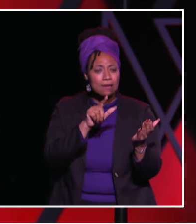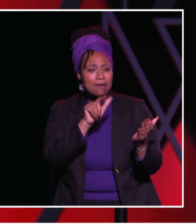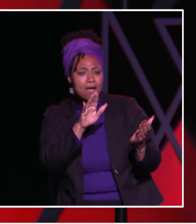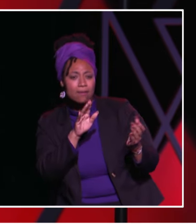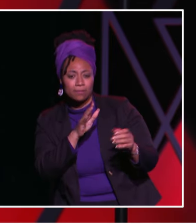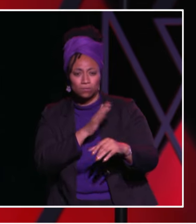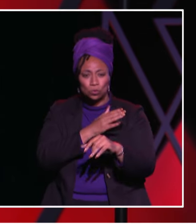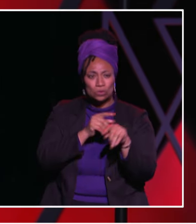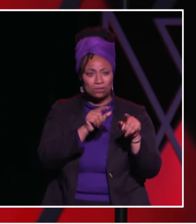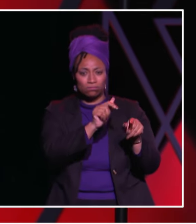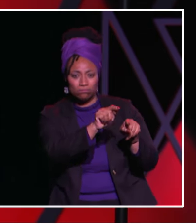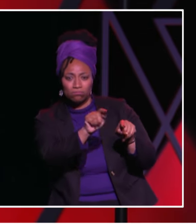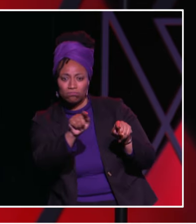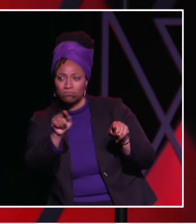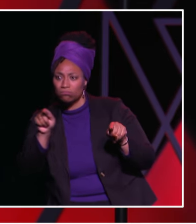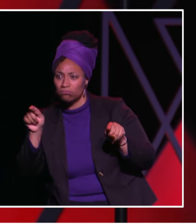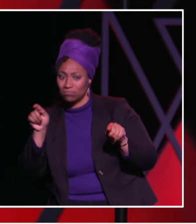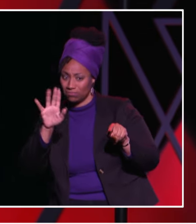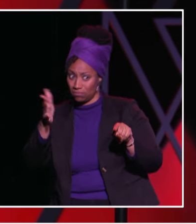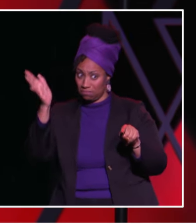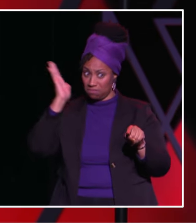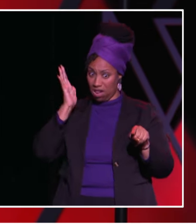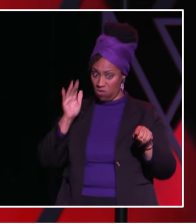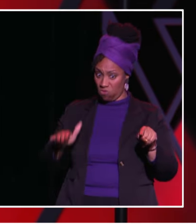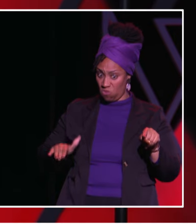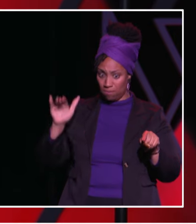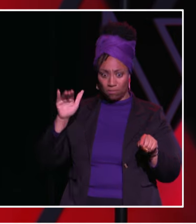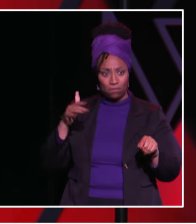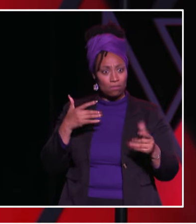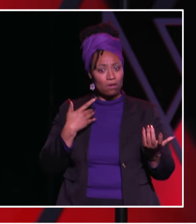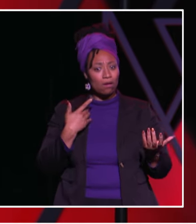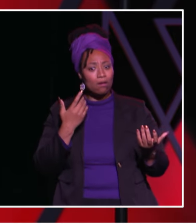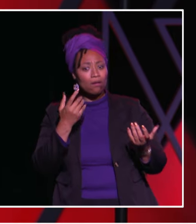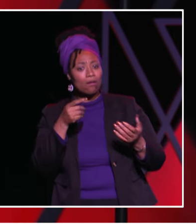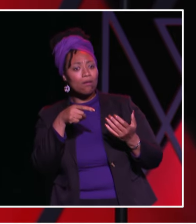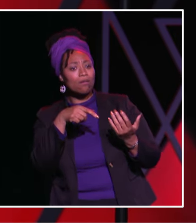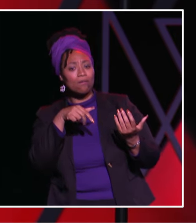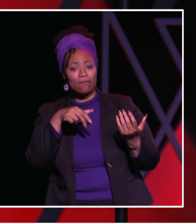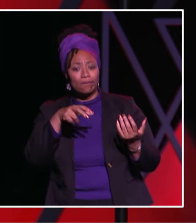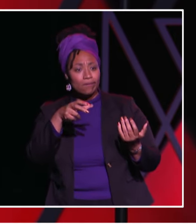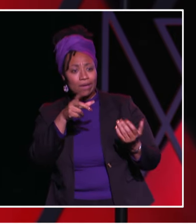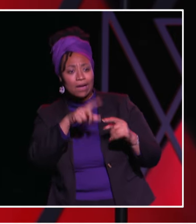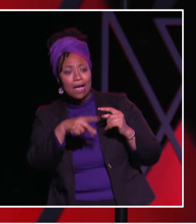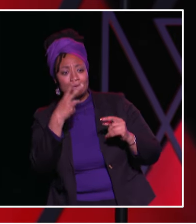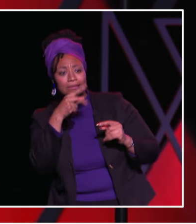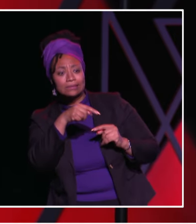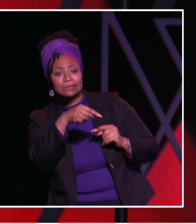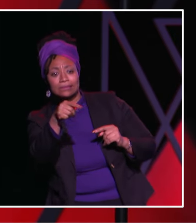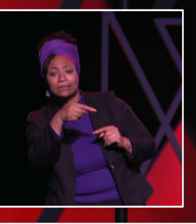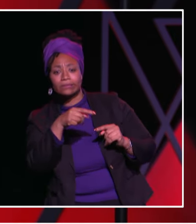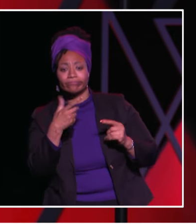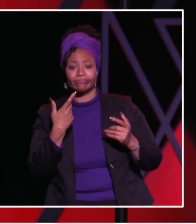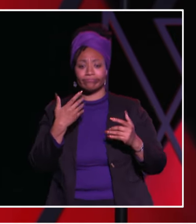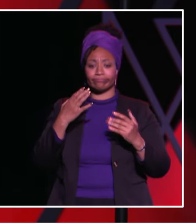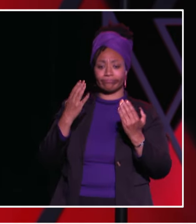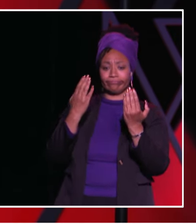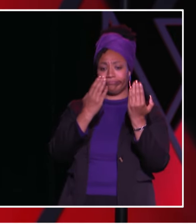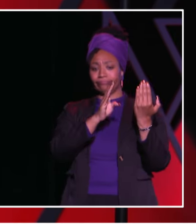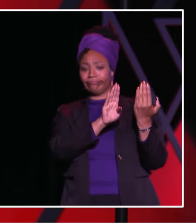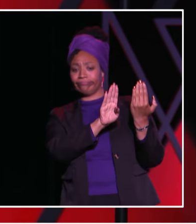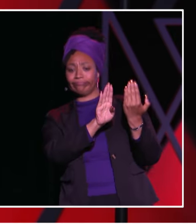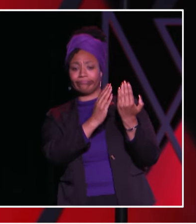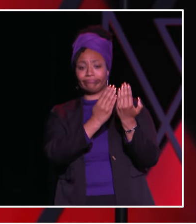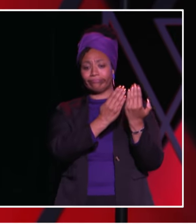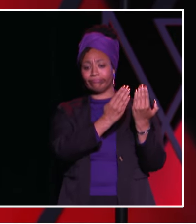not roll a bowling ball down M Street without hitting one nightclub after another. There